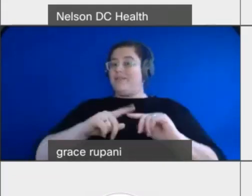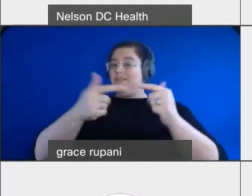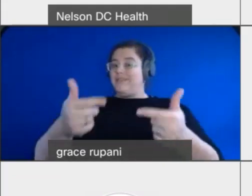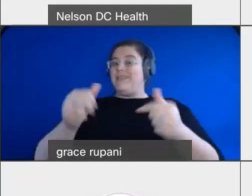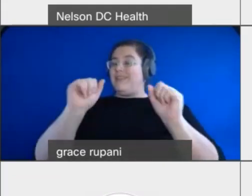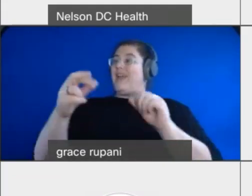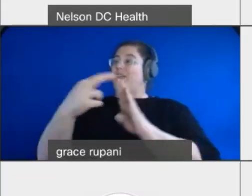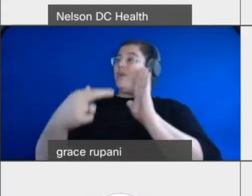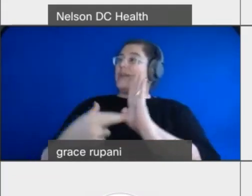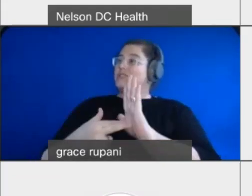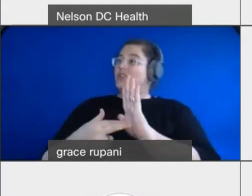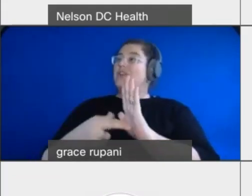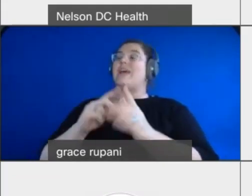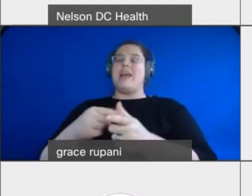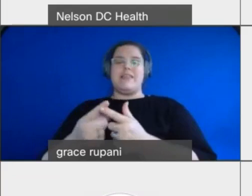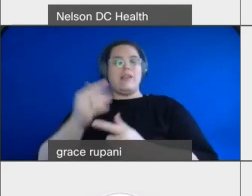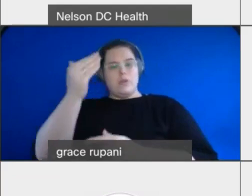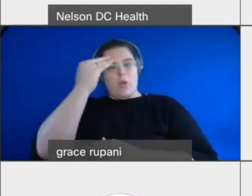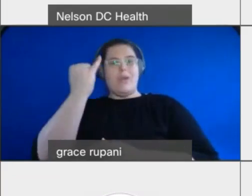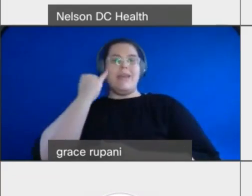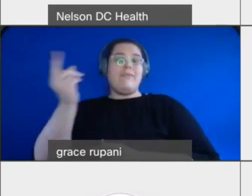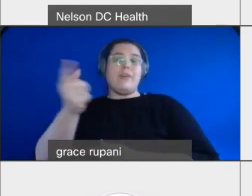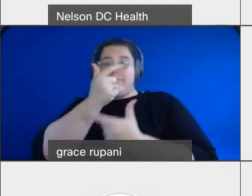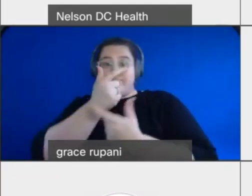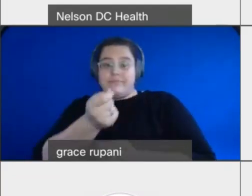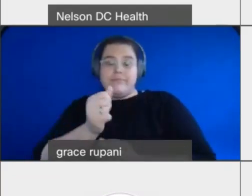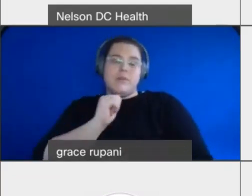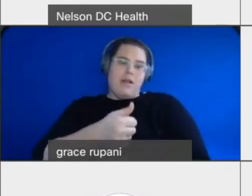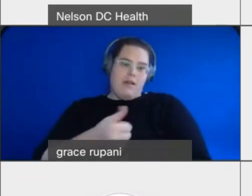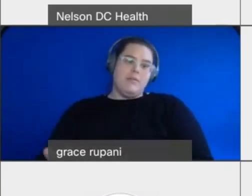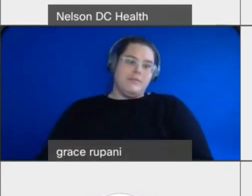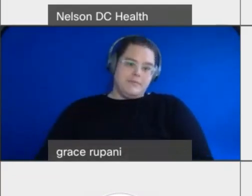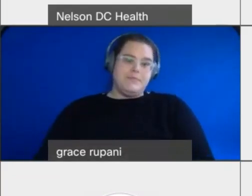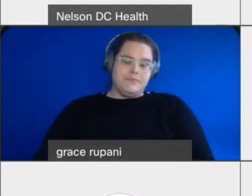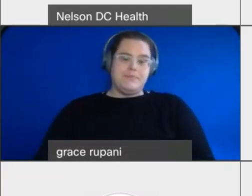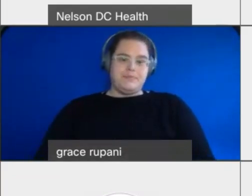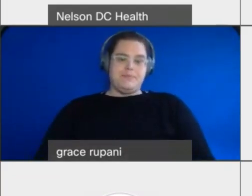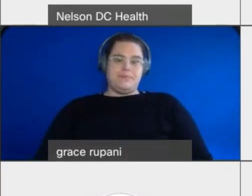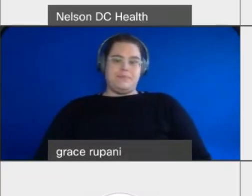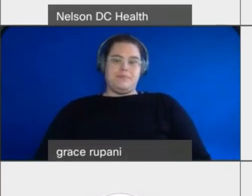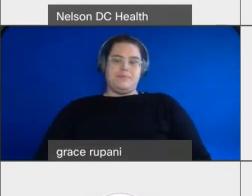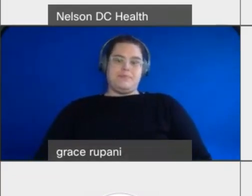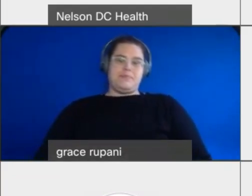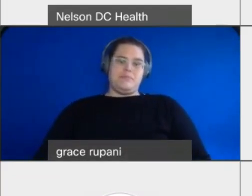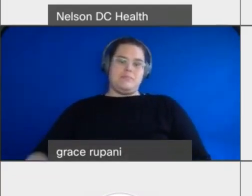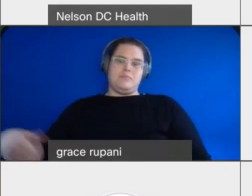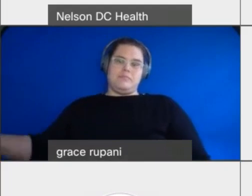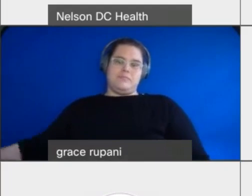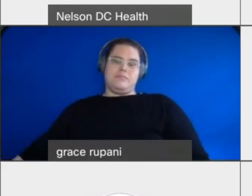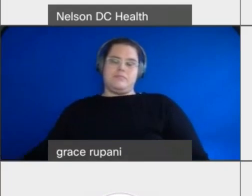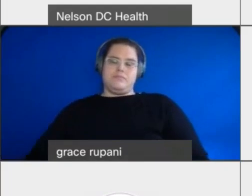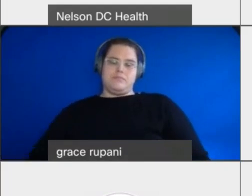and get them access to the vaccine. So that is where things stand and what we know